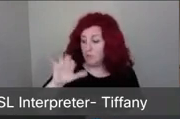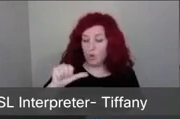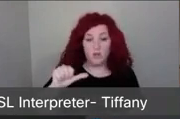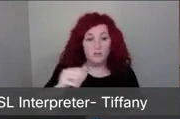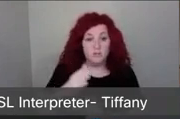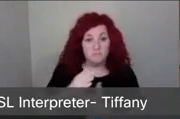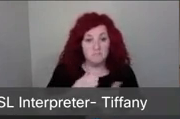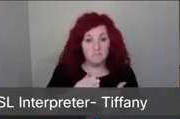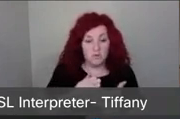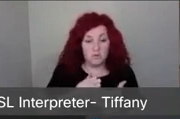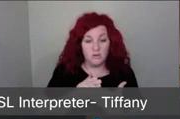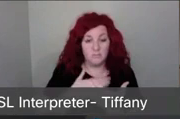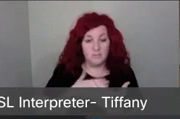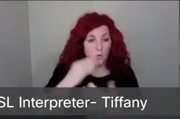home.